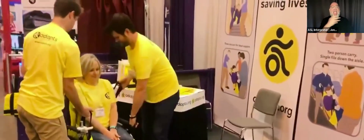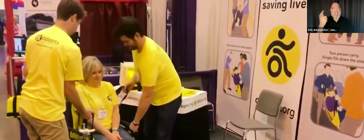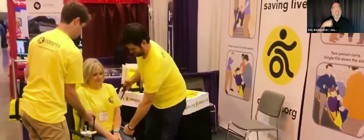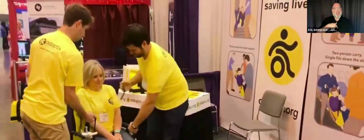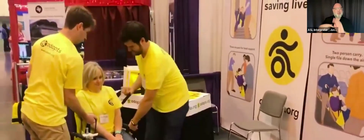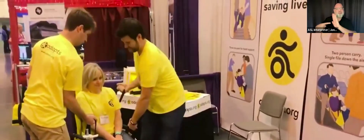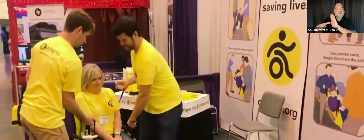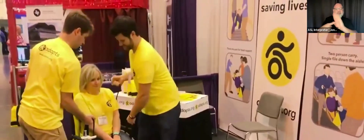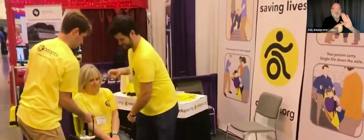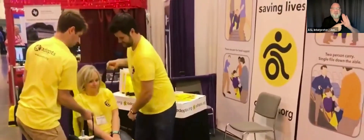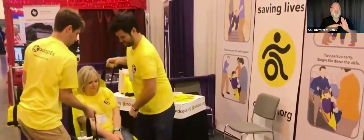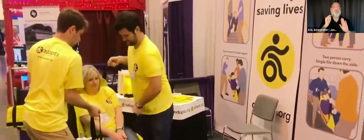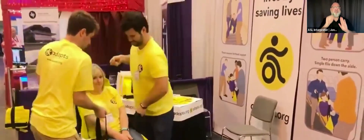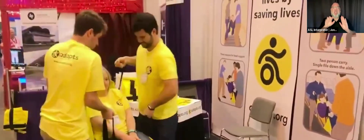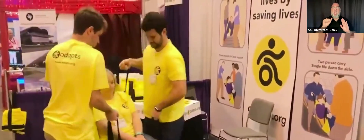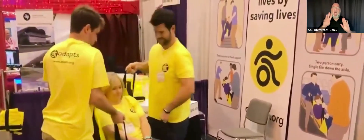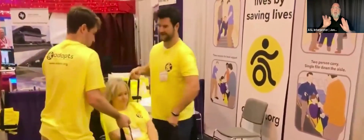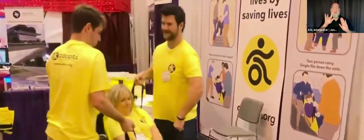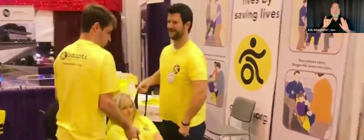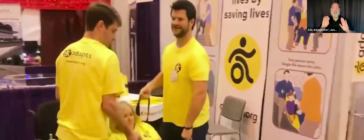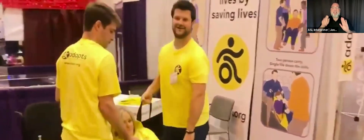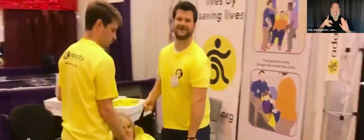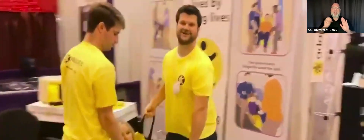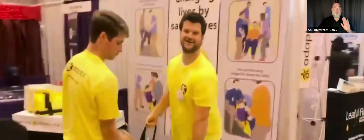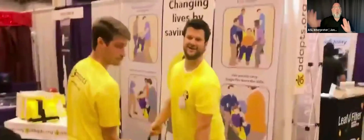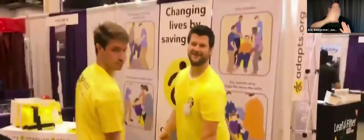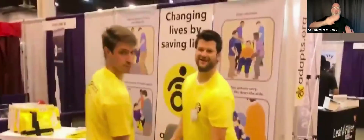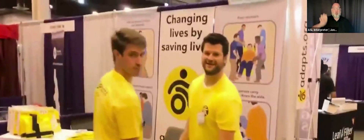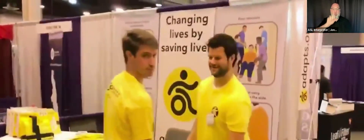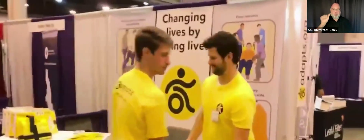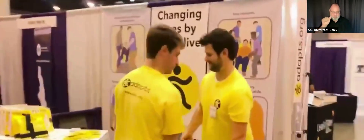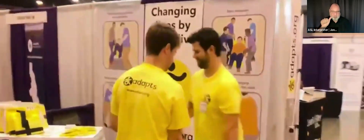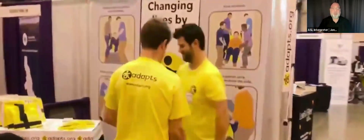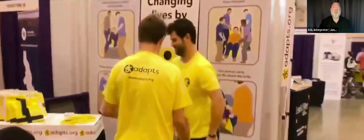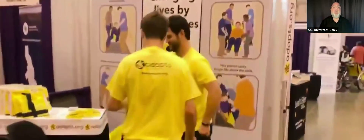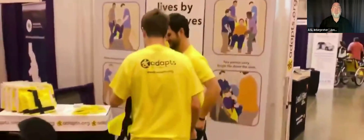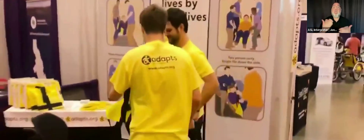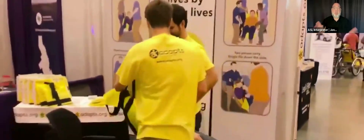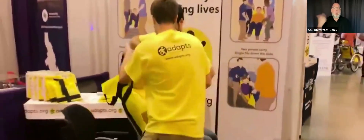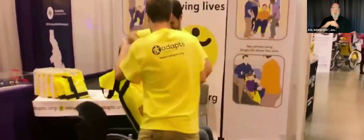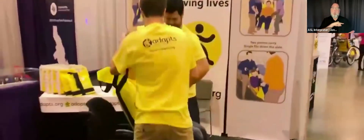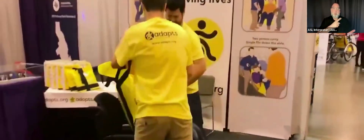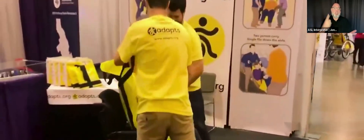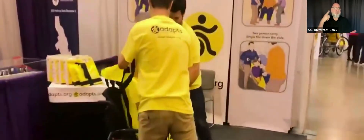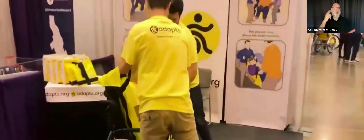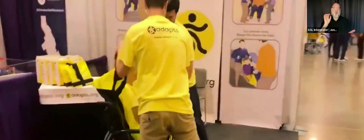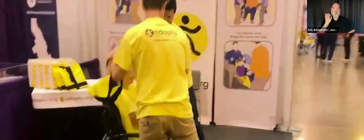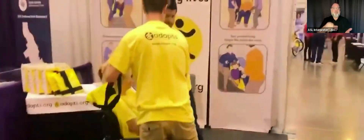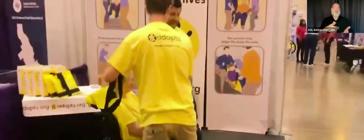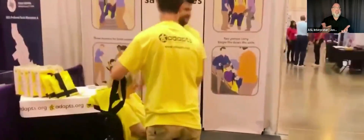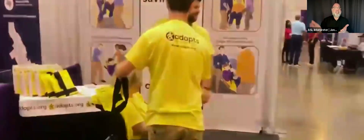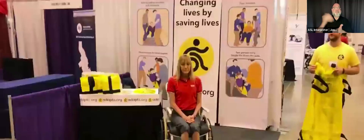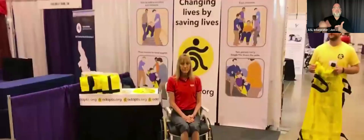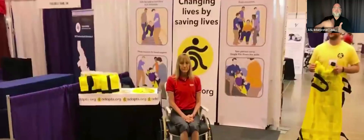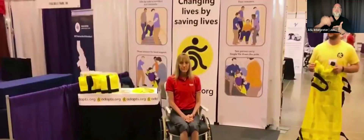Abilities Expos across the United States. We've heard one thing again and again. Why doesn't every airline